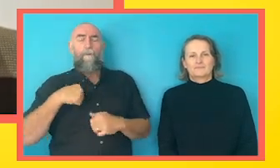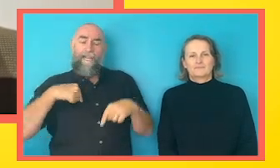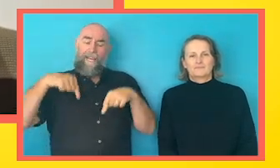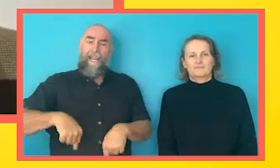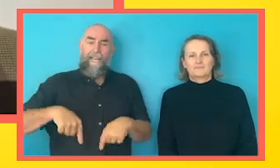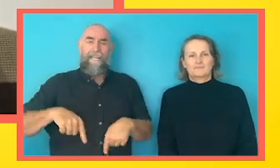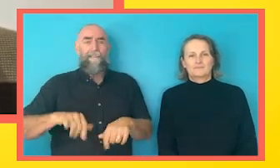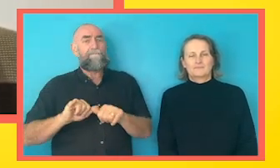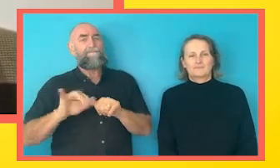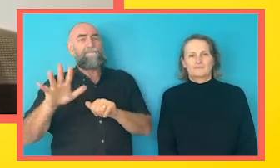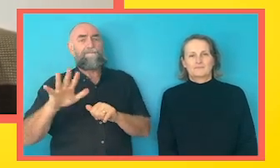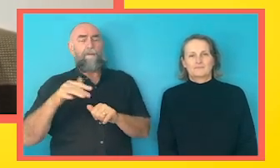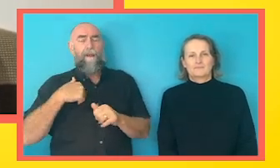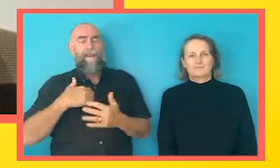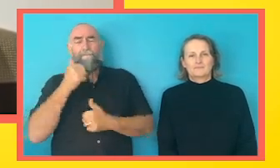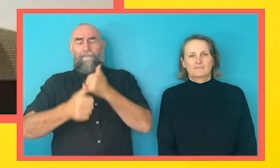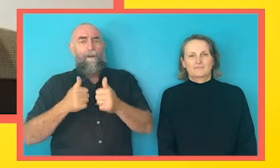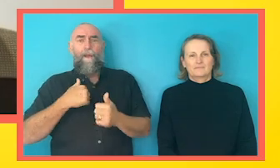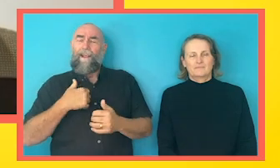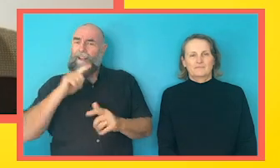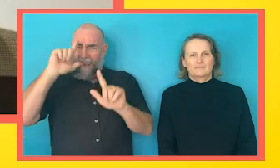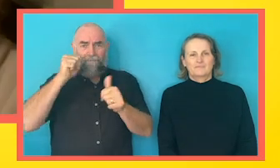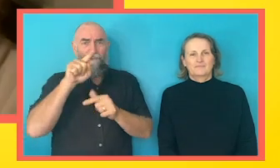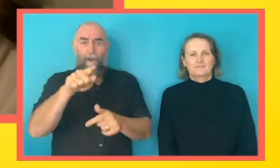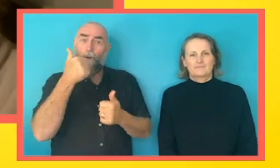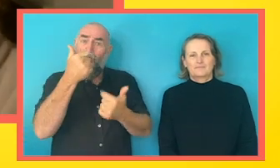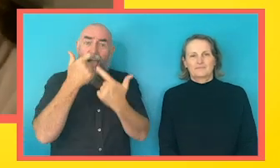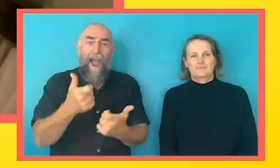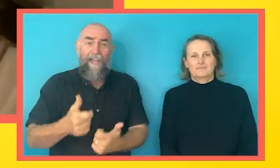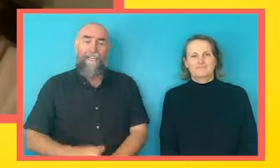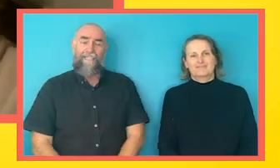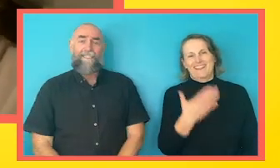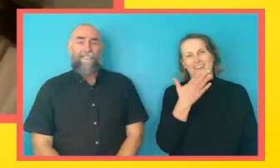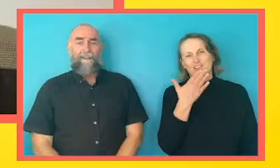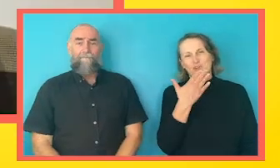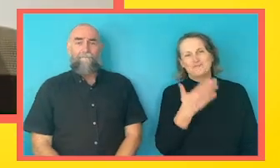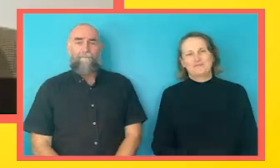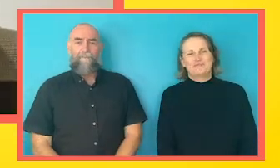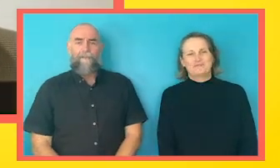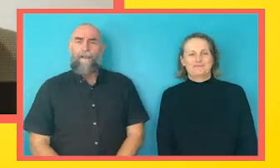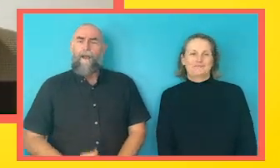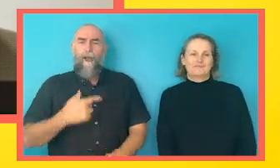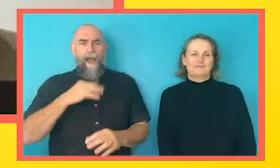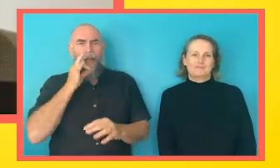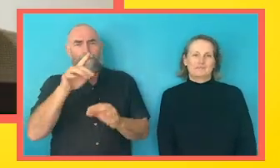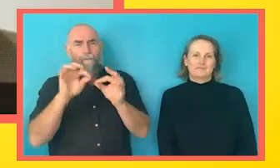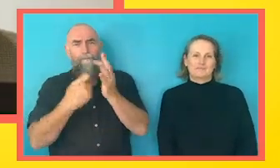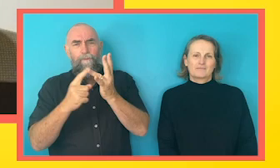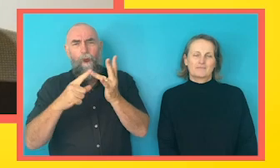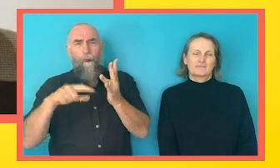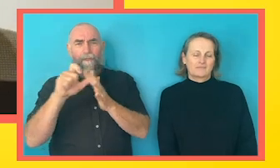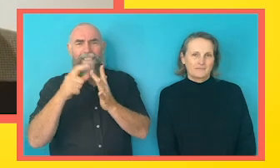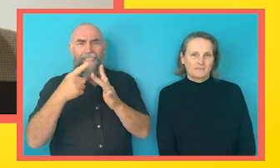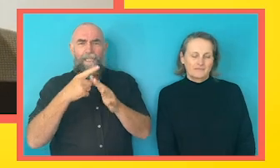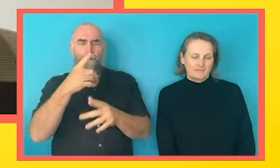big fans. We're going to be following everything that you do, and good luck. Thank you so much. Brodie, how old were you when you made your Paralympic